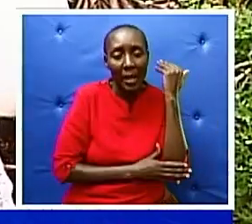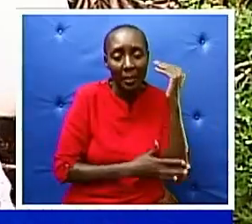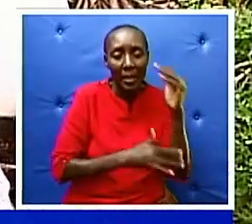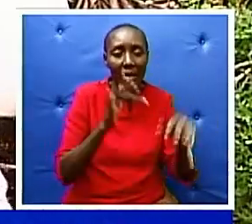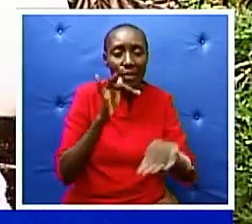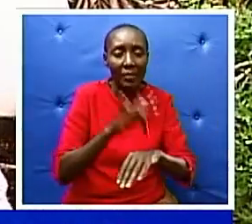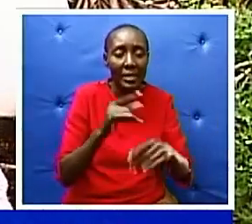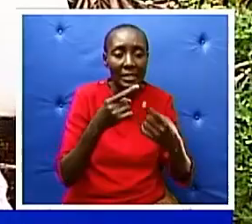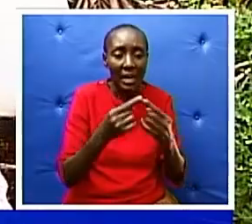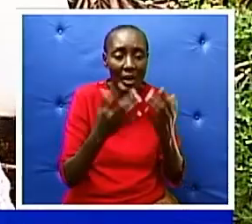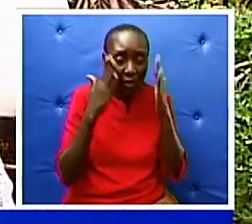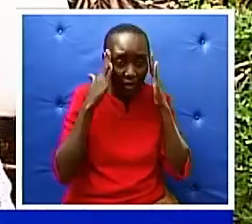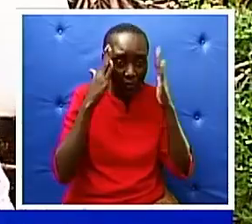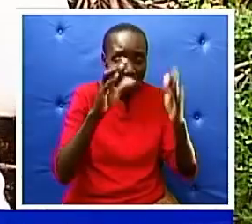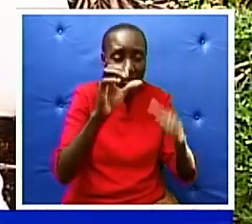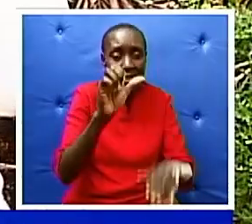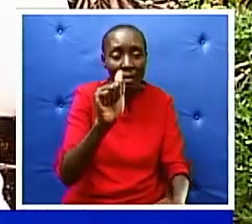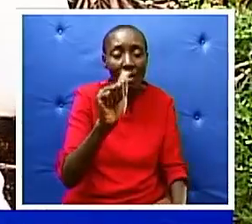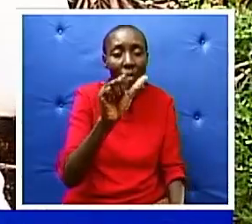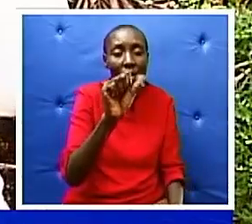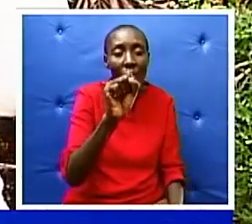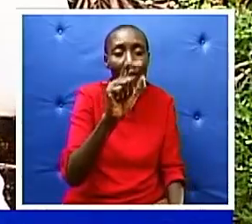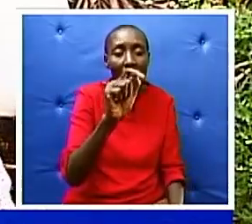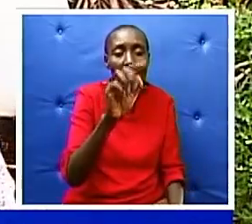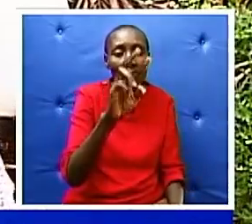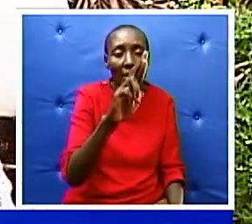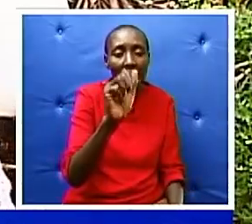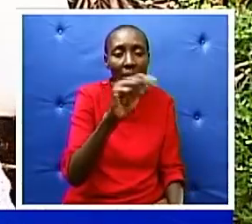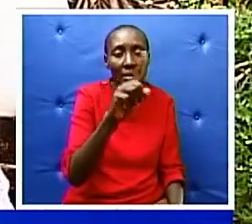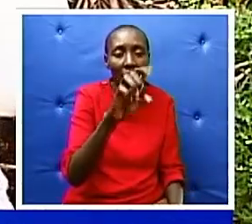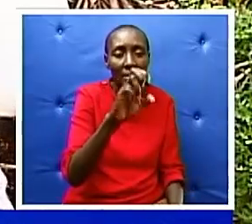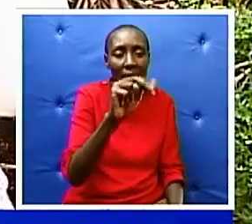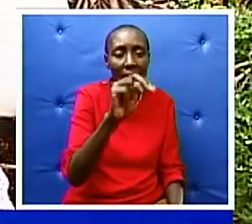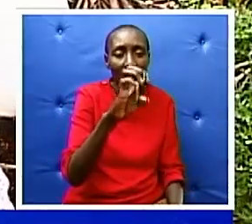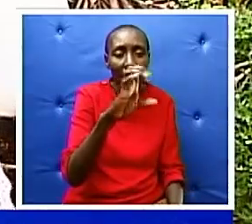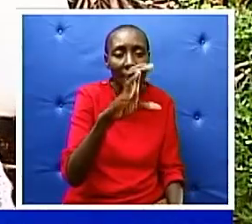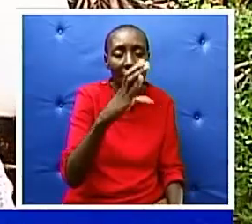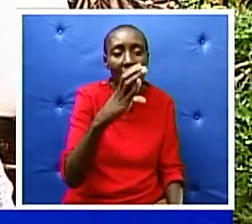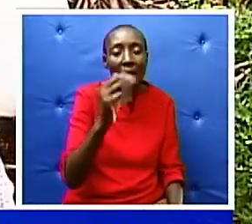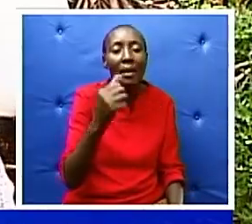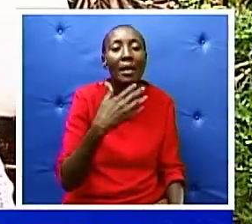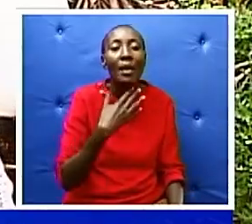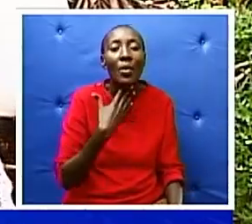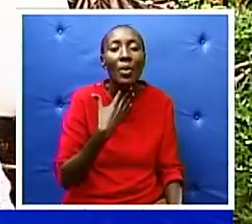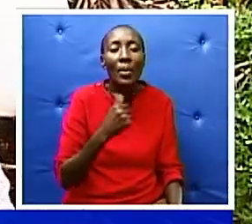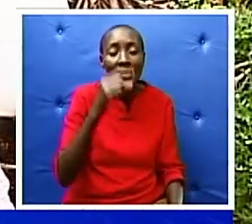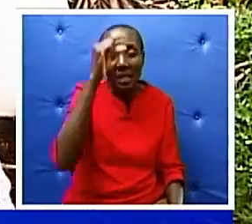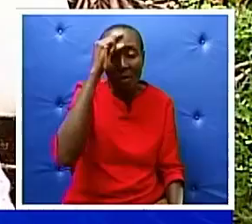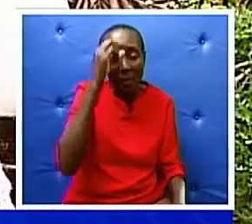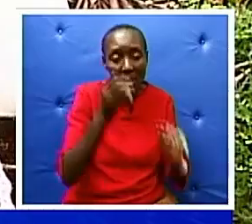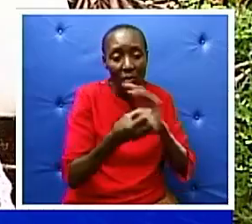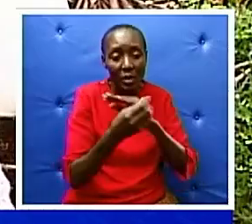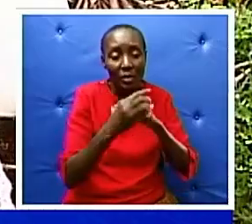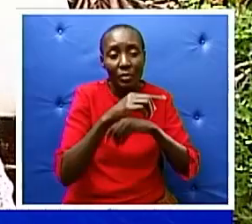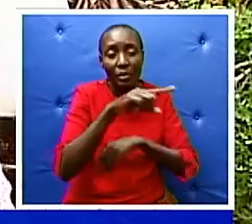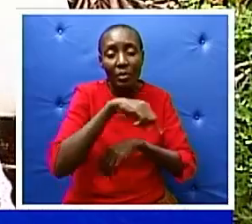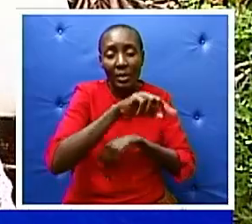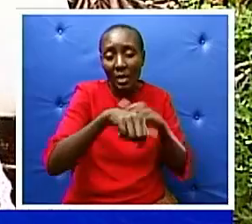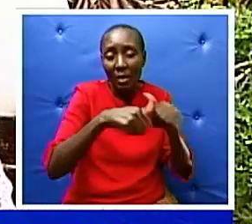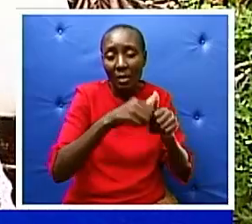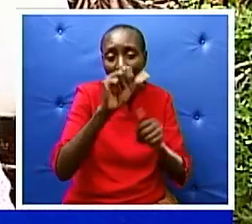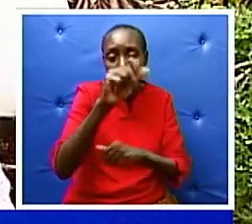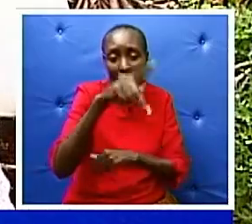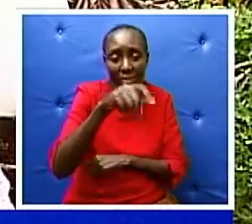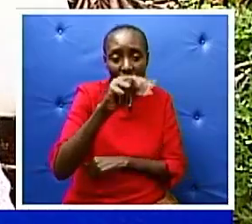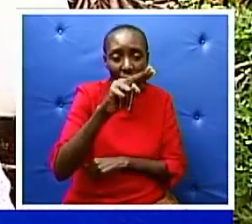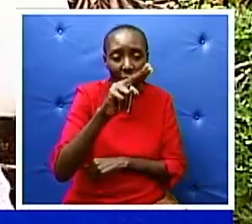now we want to ask the government now to explain to us about Sputnik. But if the rich can afford it, then let them